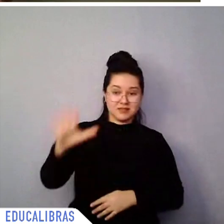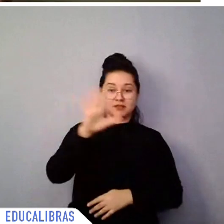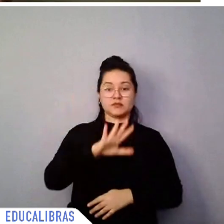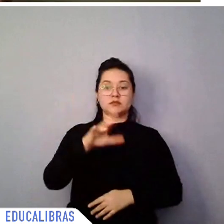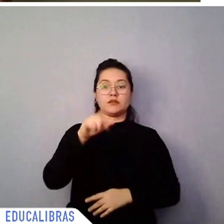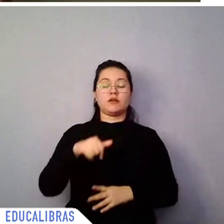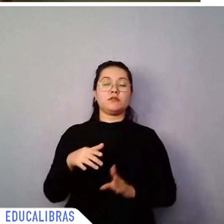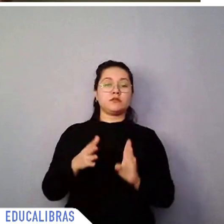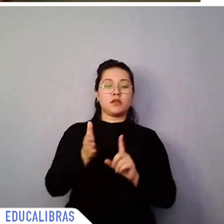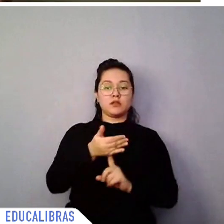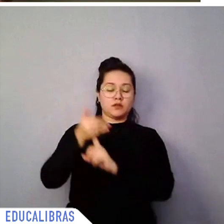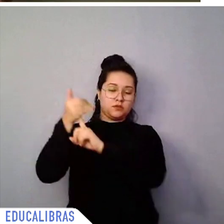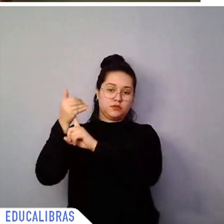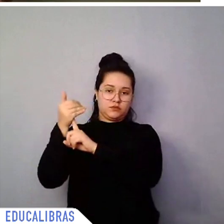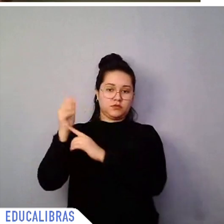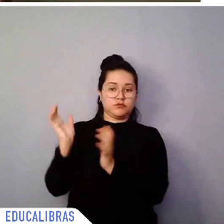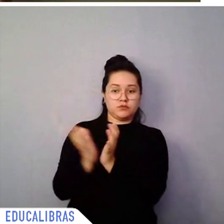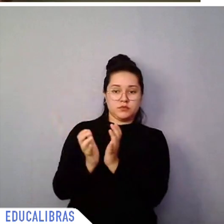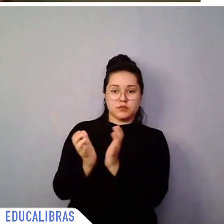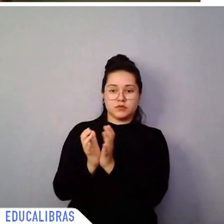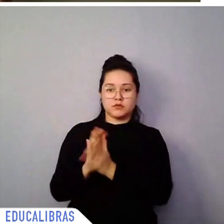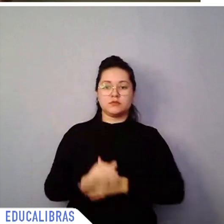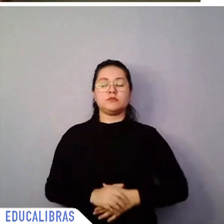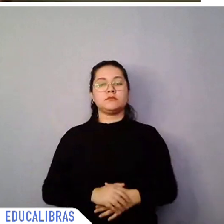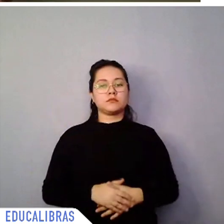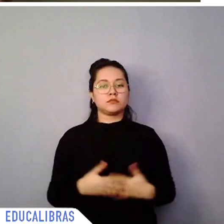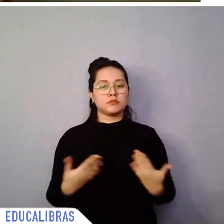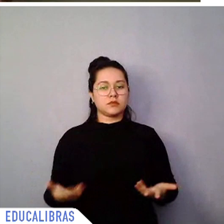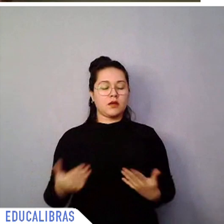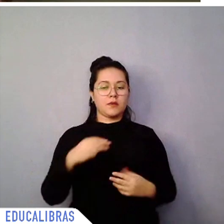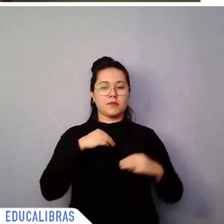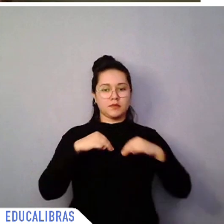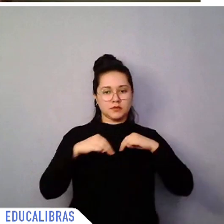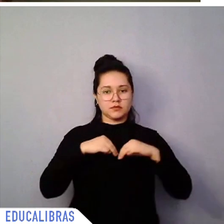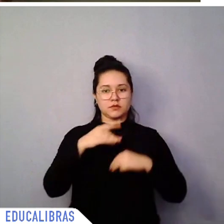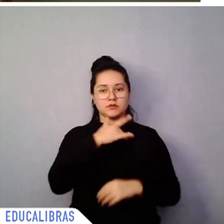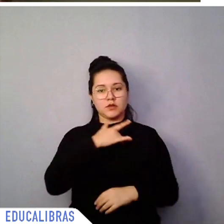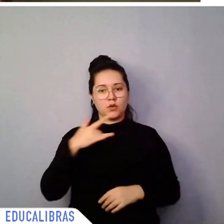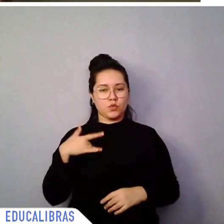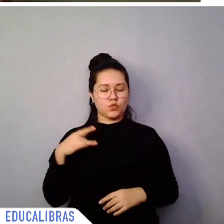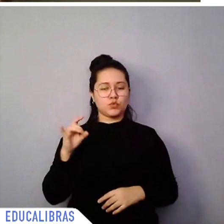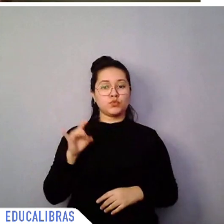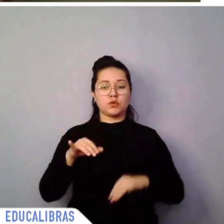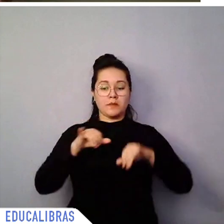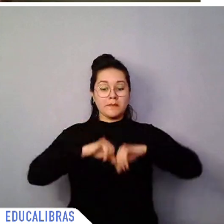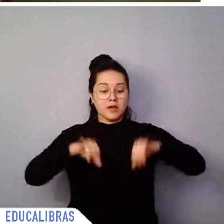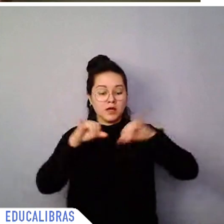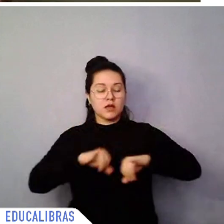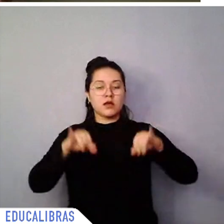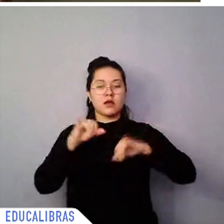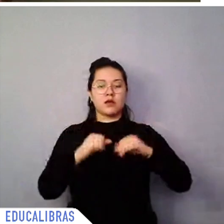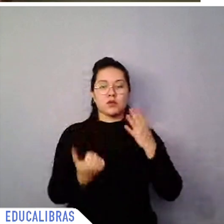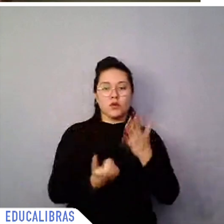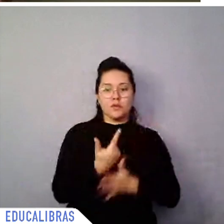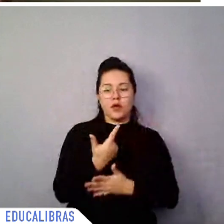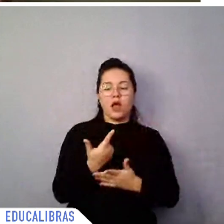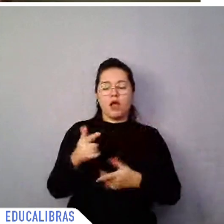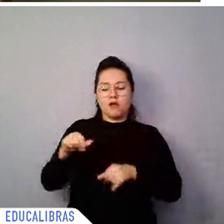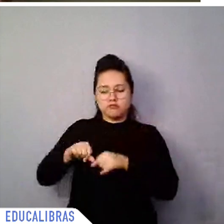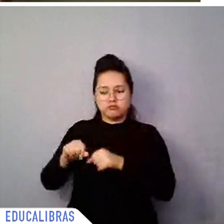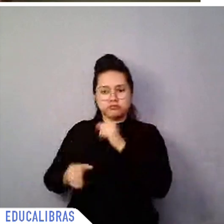related to CONITEC, which is the Commission of Technology. The public government can only